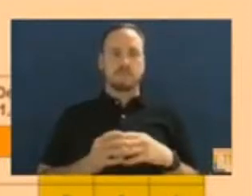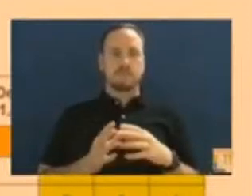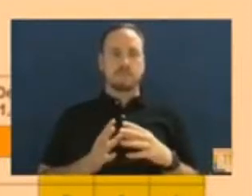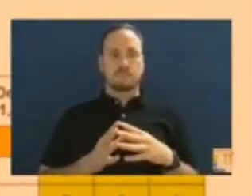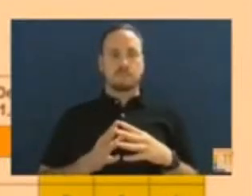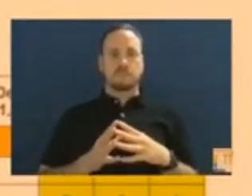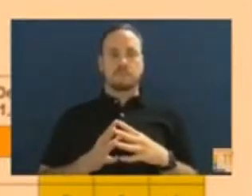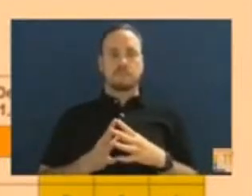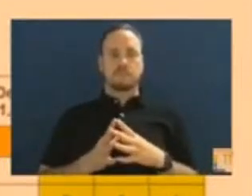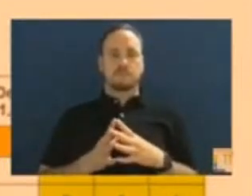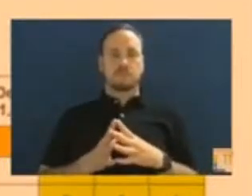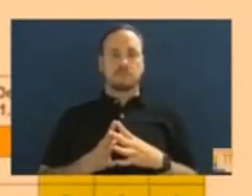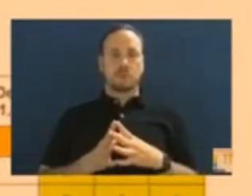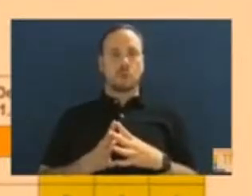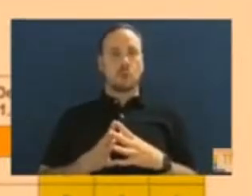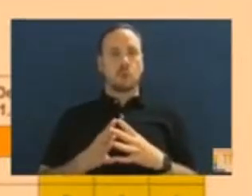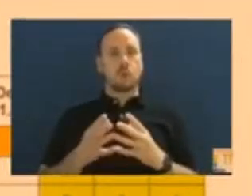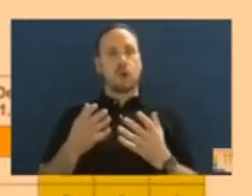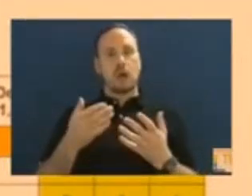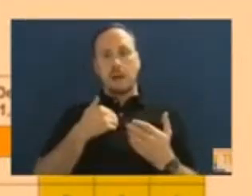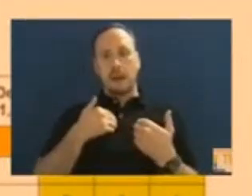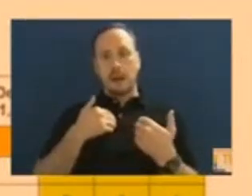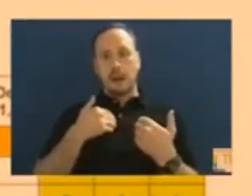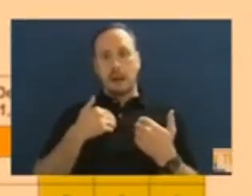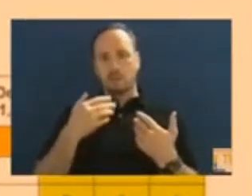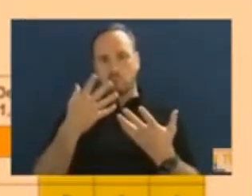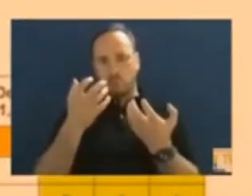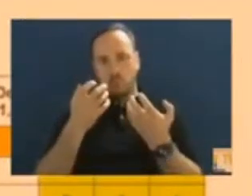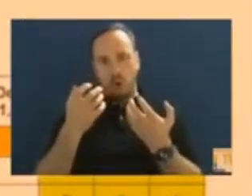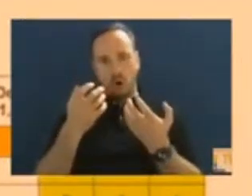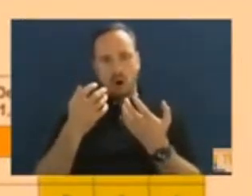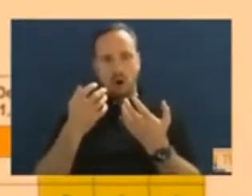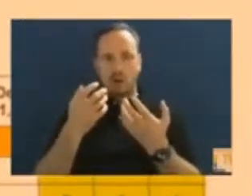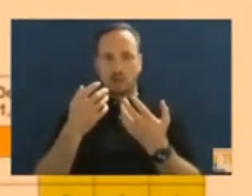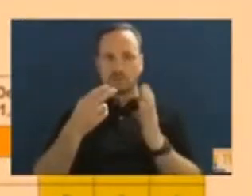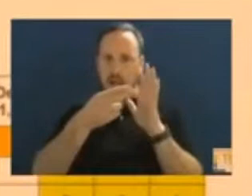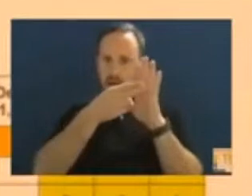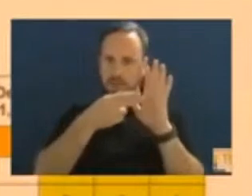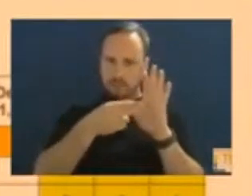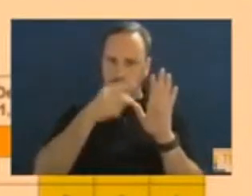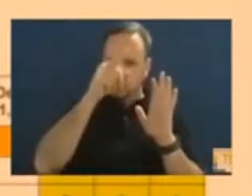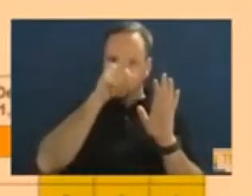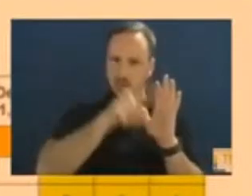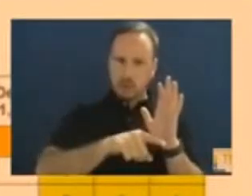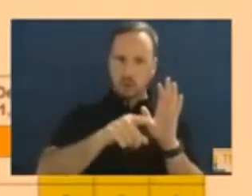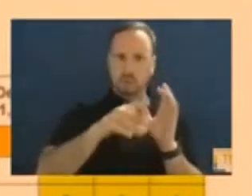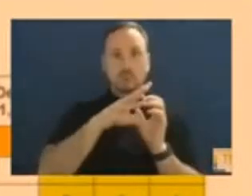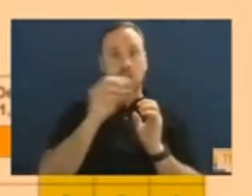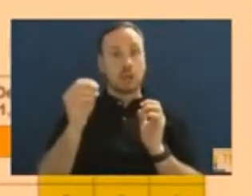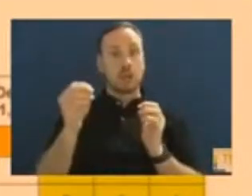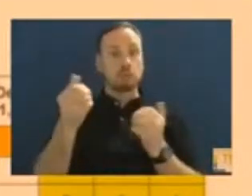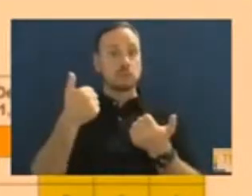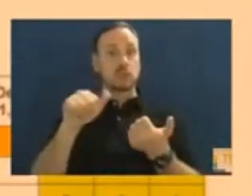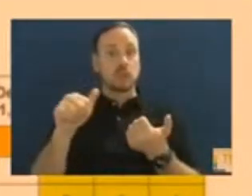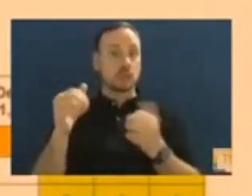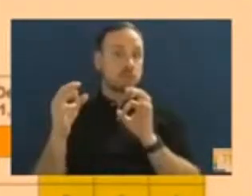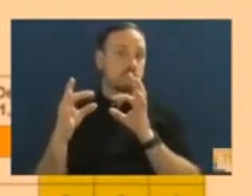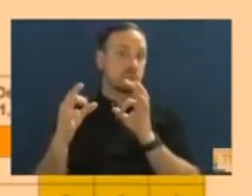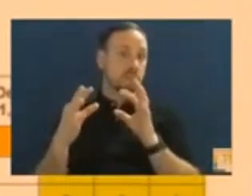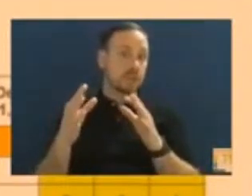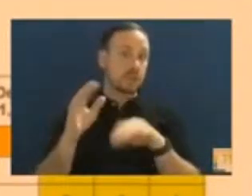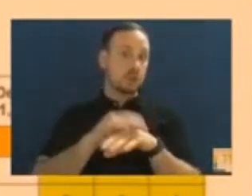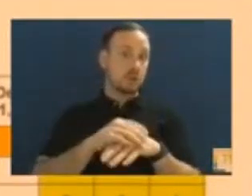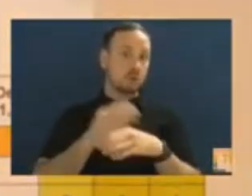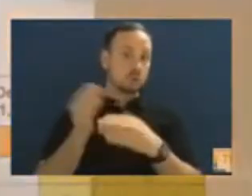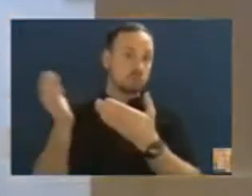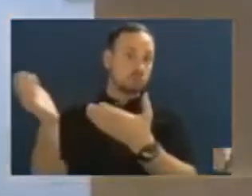to take any questions about the recommendations, the two recommendations that I have just shared. All right, so